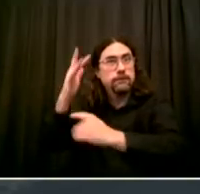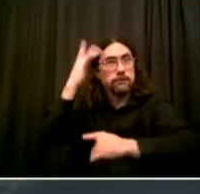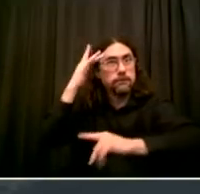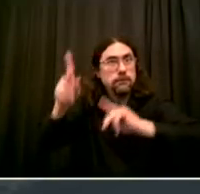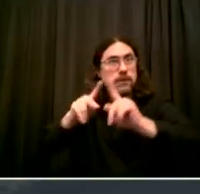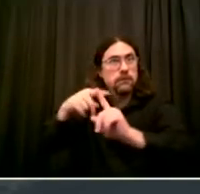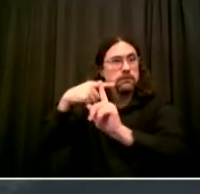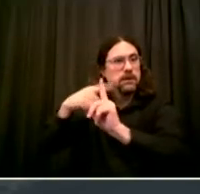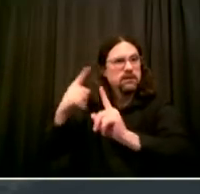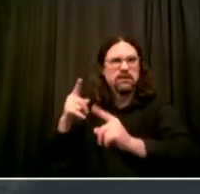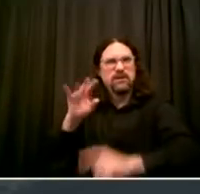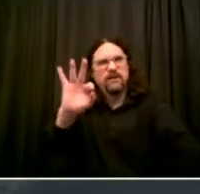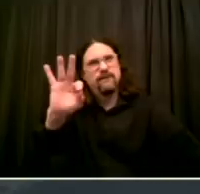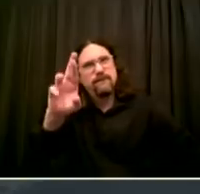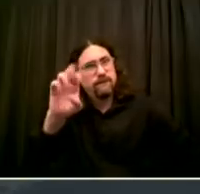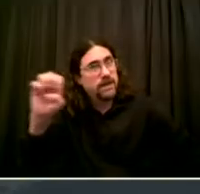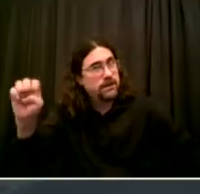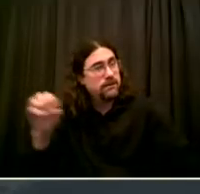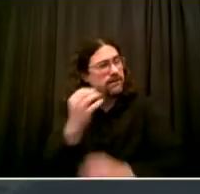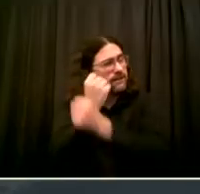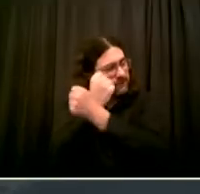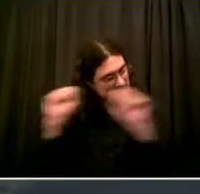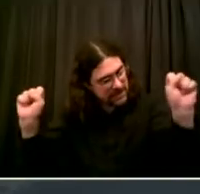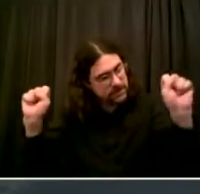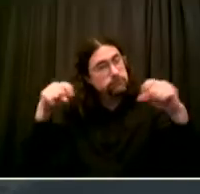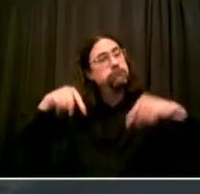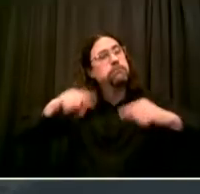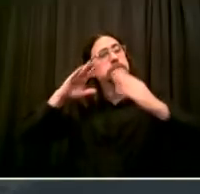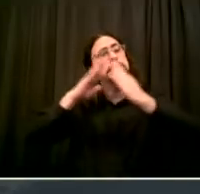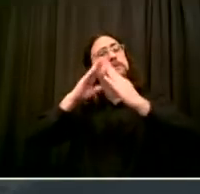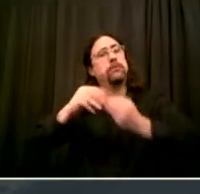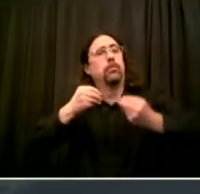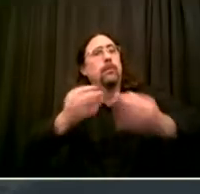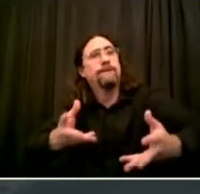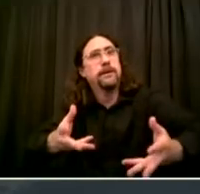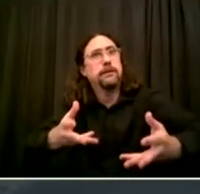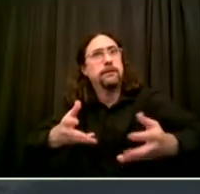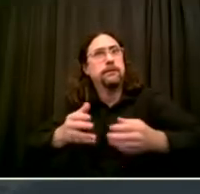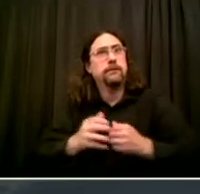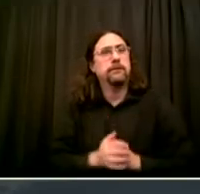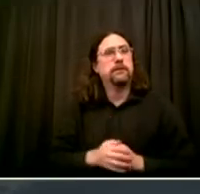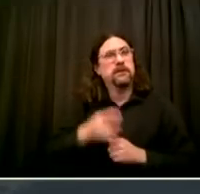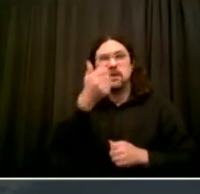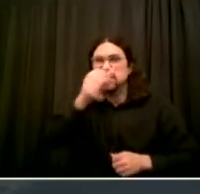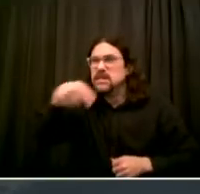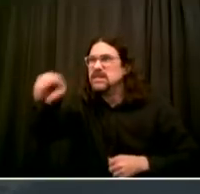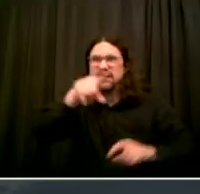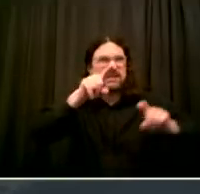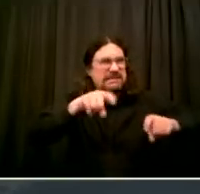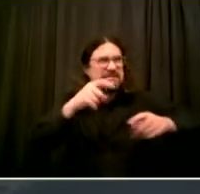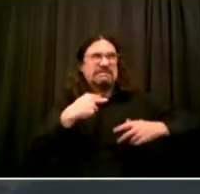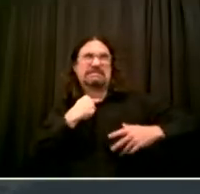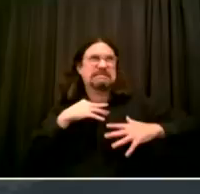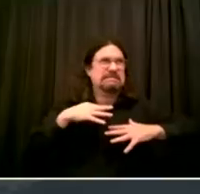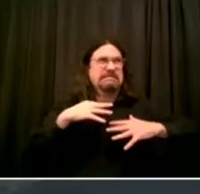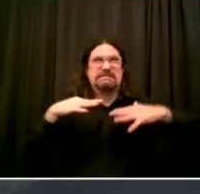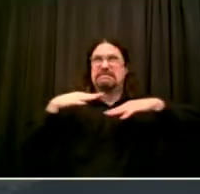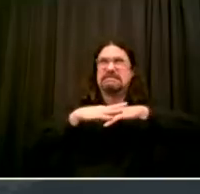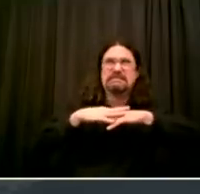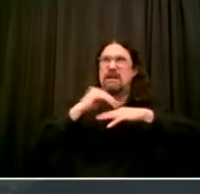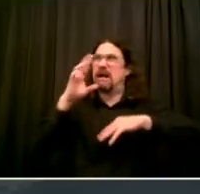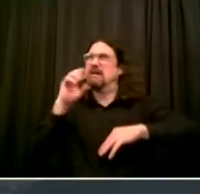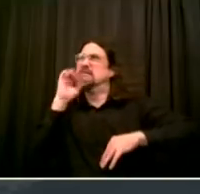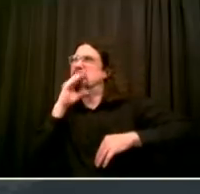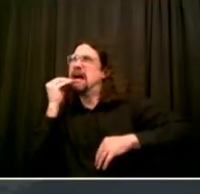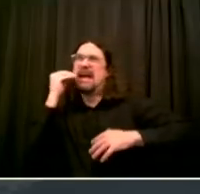a hotel, we're going to be there for them. 1,200 rooms now. We'll be going more than